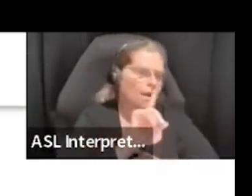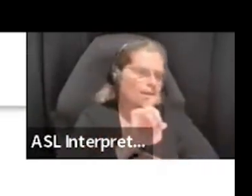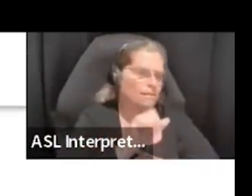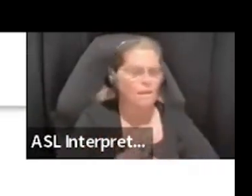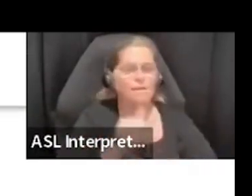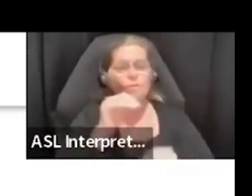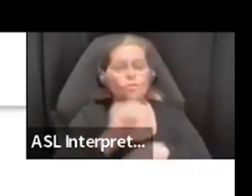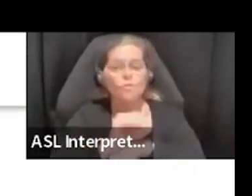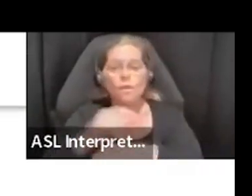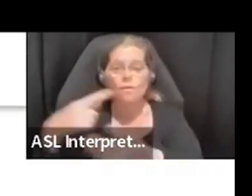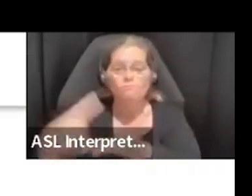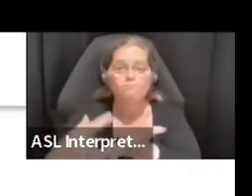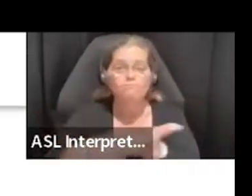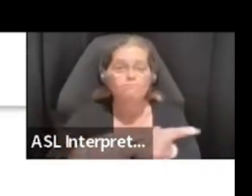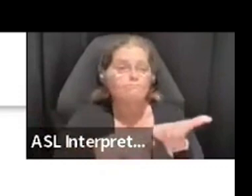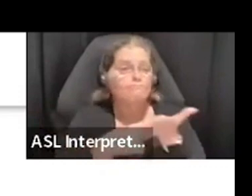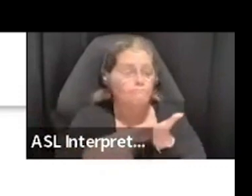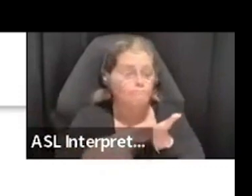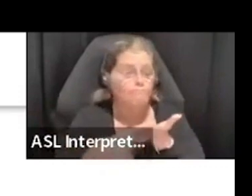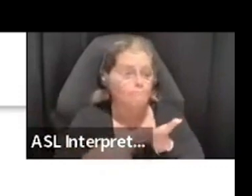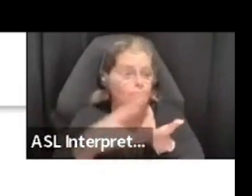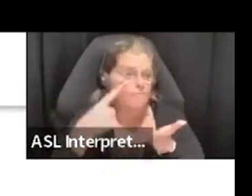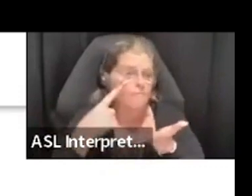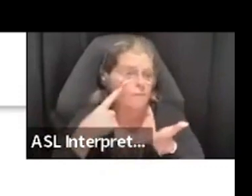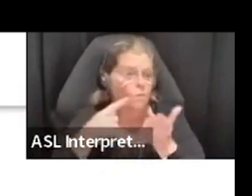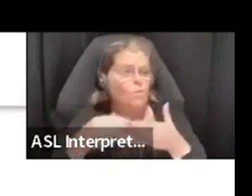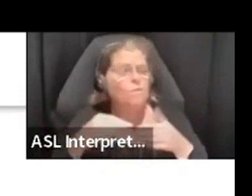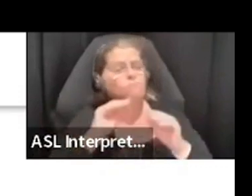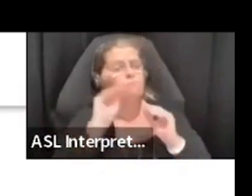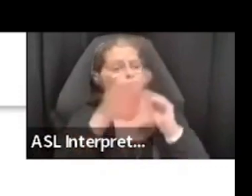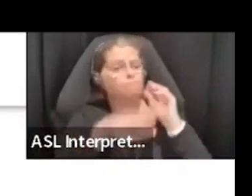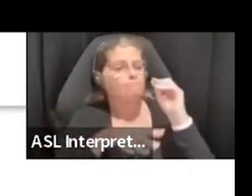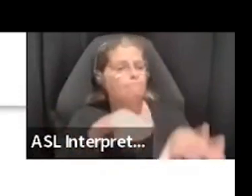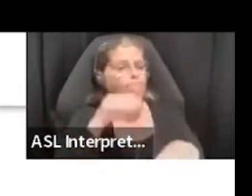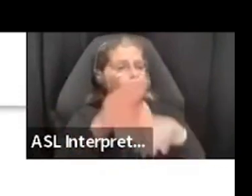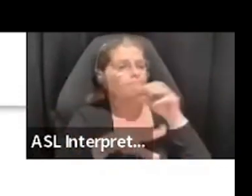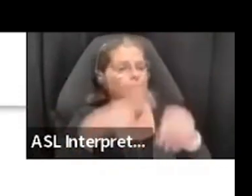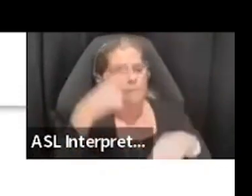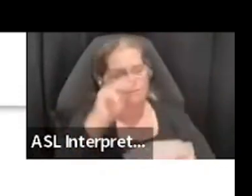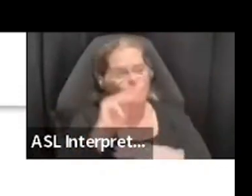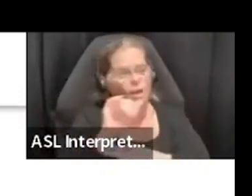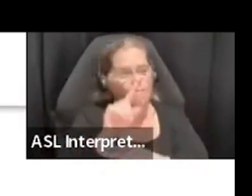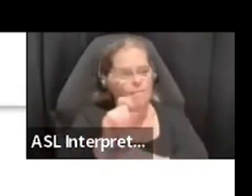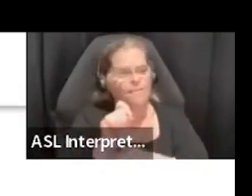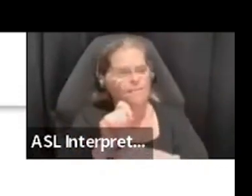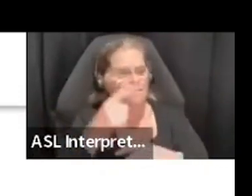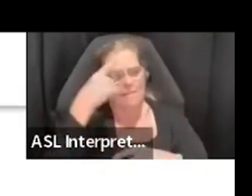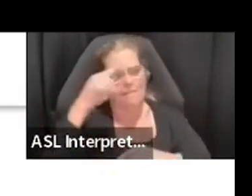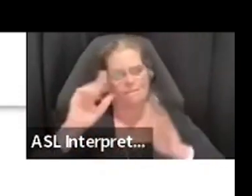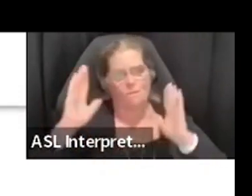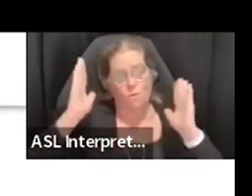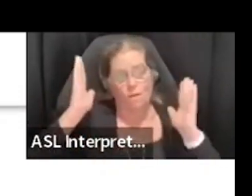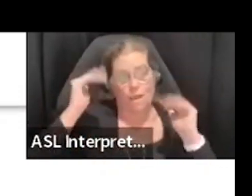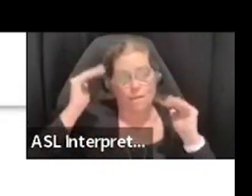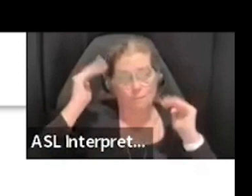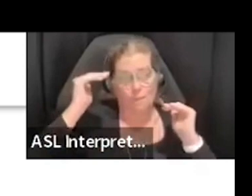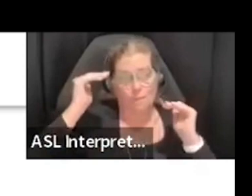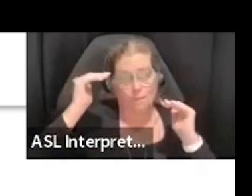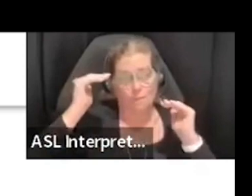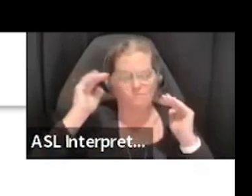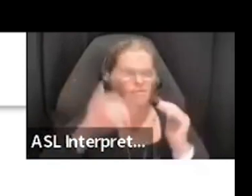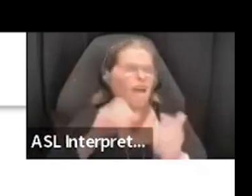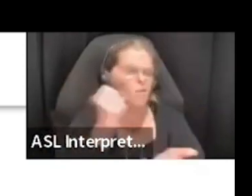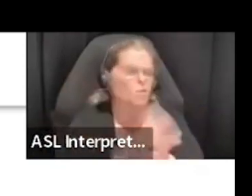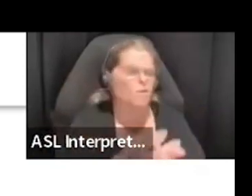input and support for the work of MSDE under that recommendation of expectations that we approved at our meeting on November